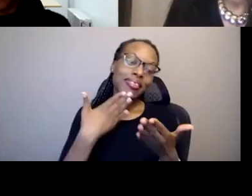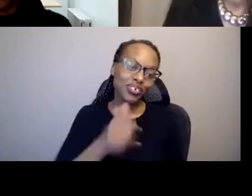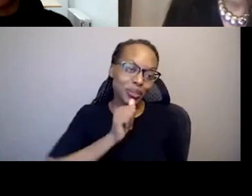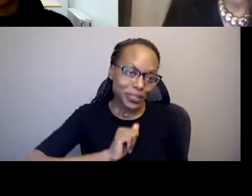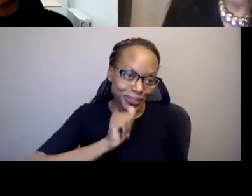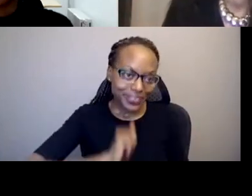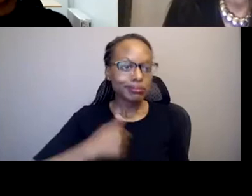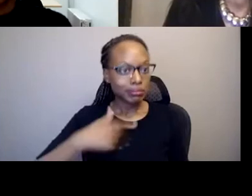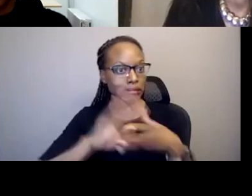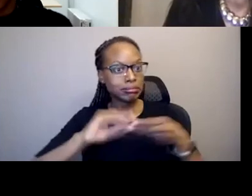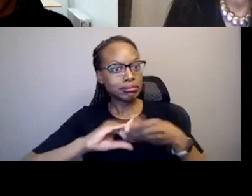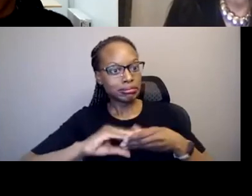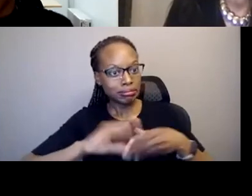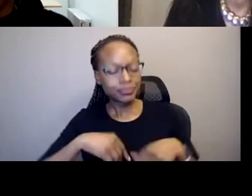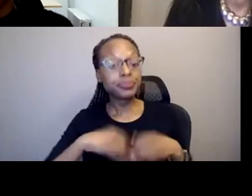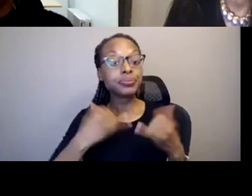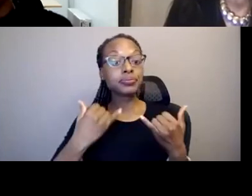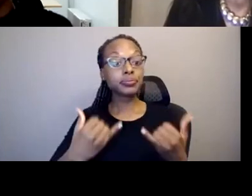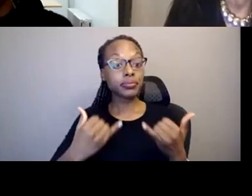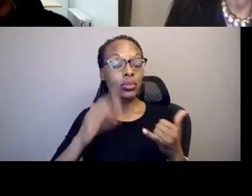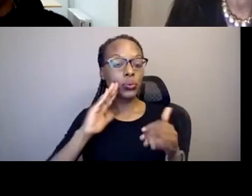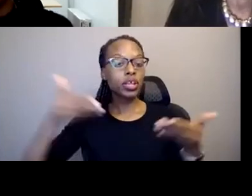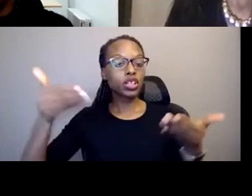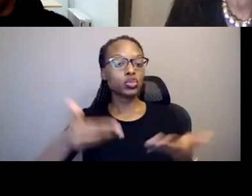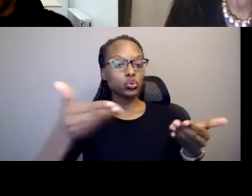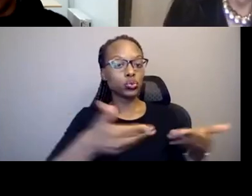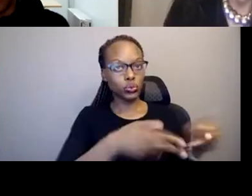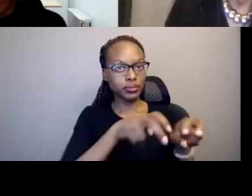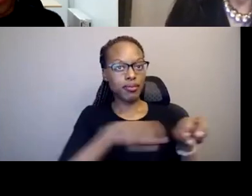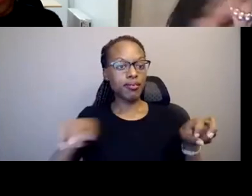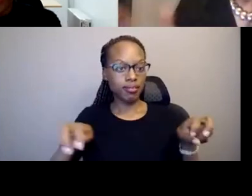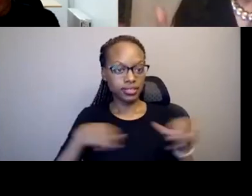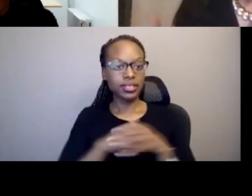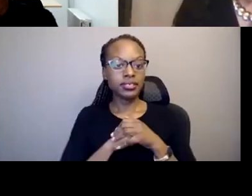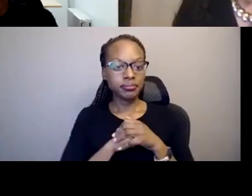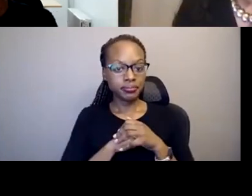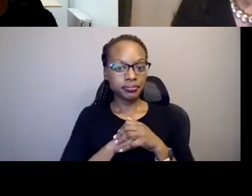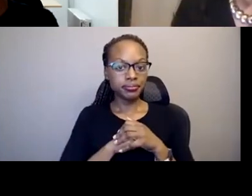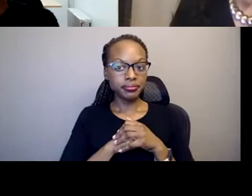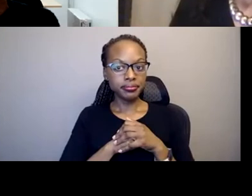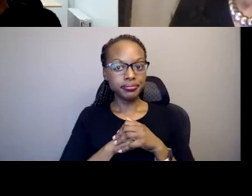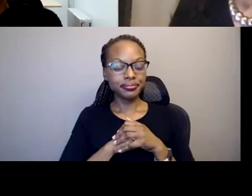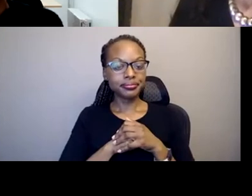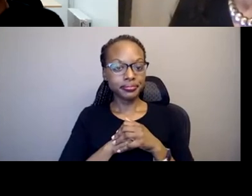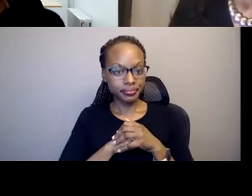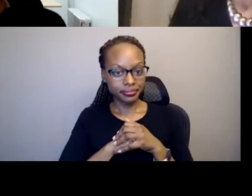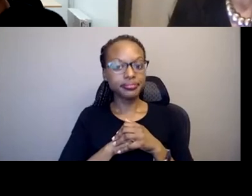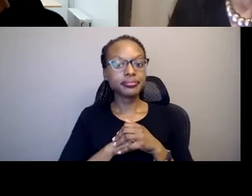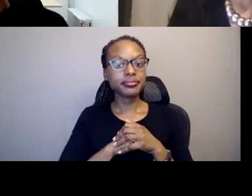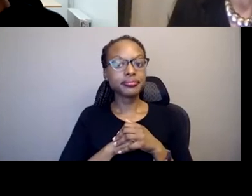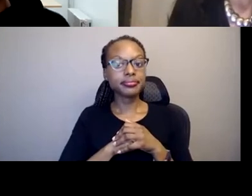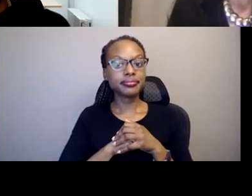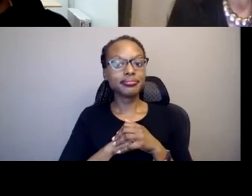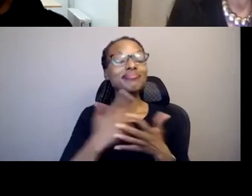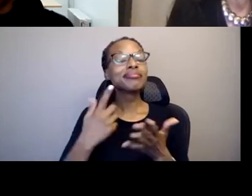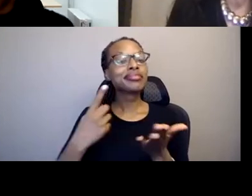want to now move towards introducing our panelists. So too often conversations about diversity can actually